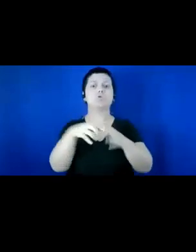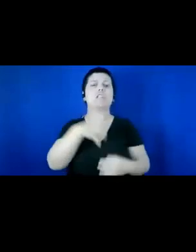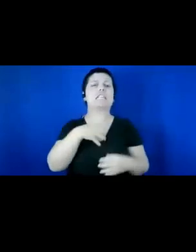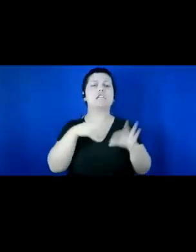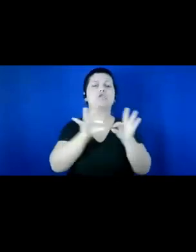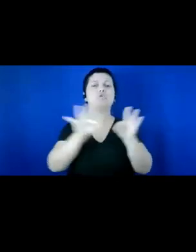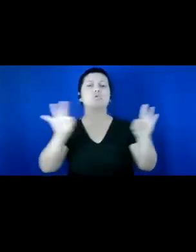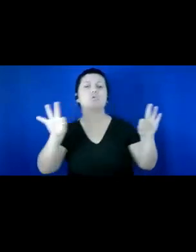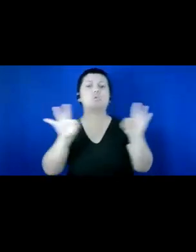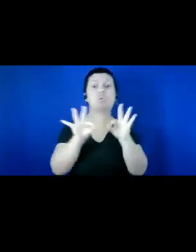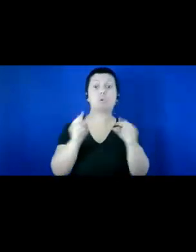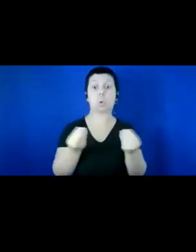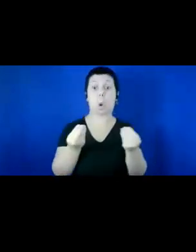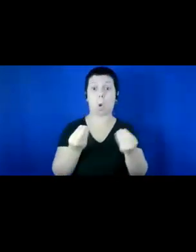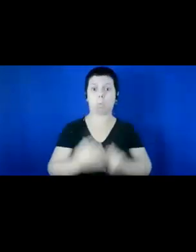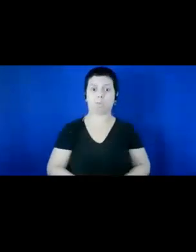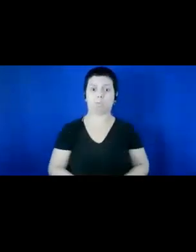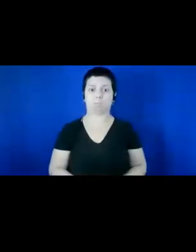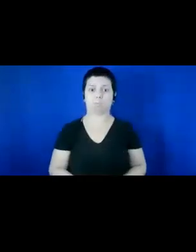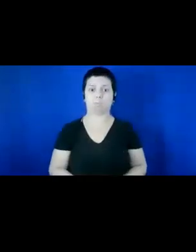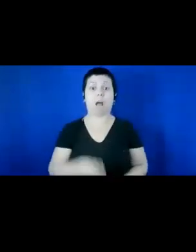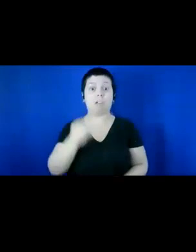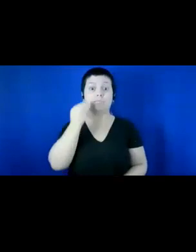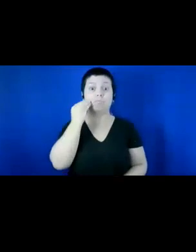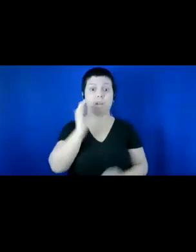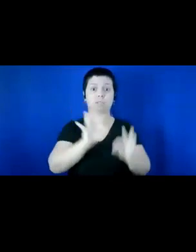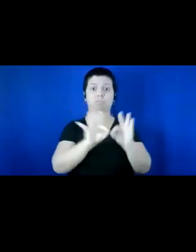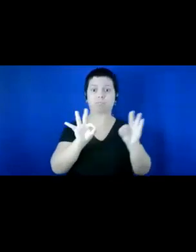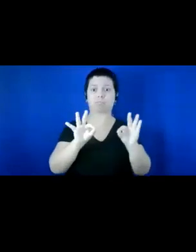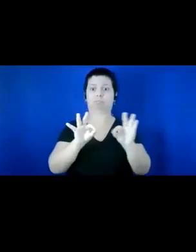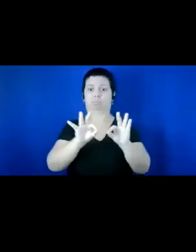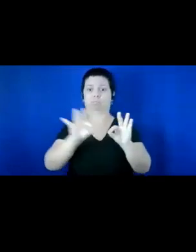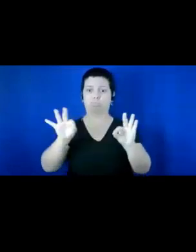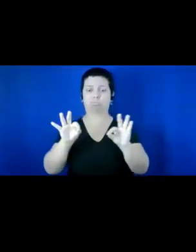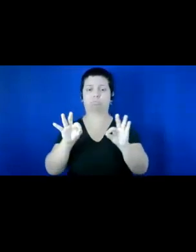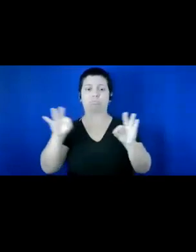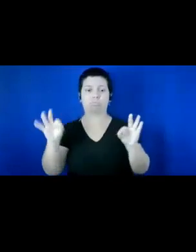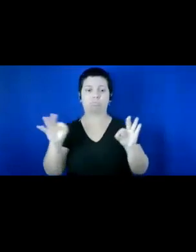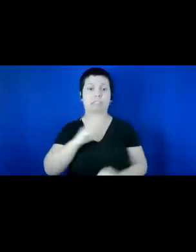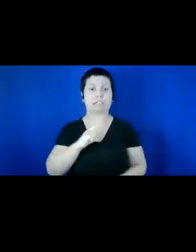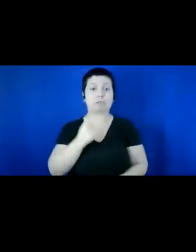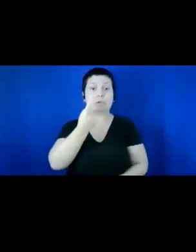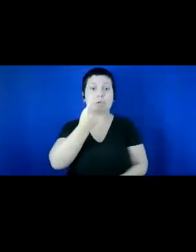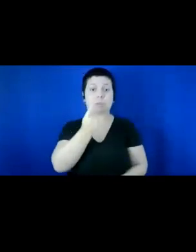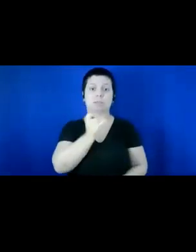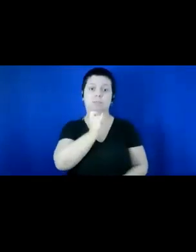And we do this for different distances. So that was the one situation, horizontal distances.